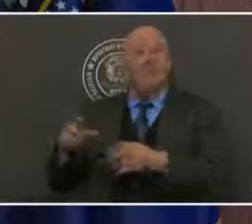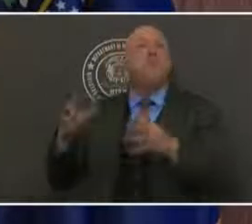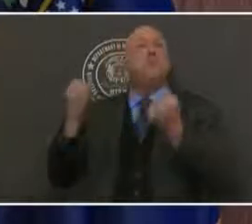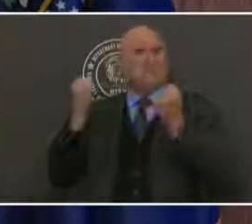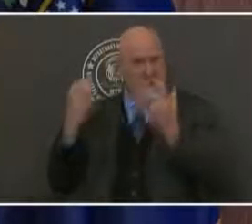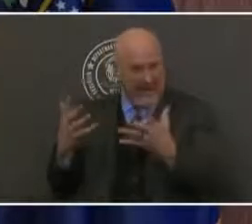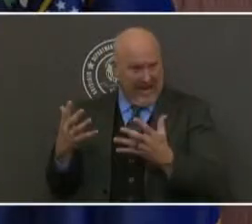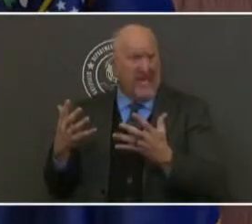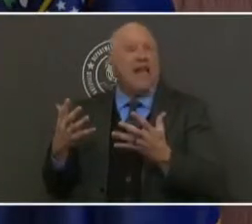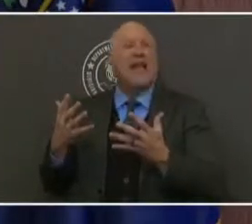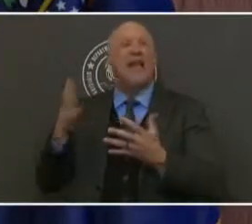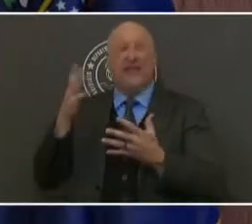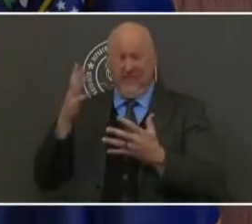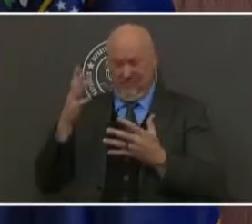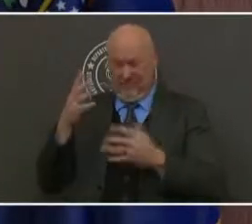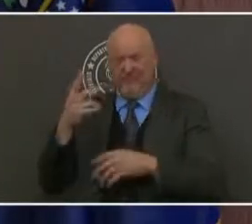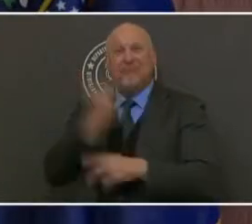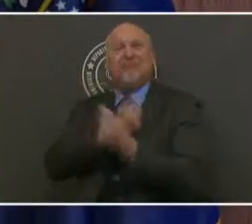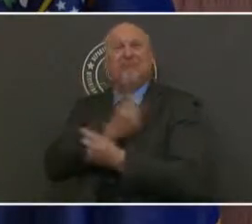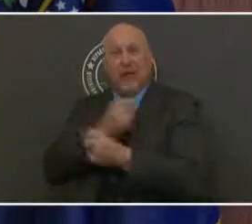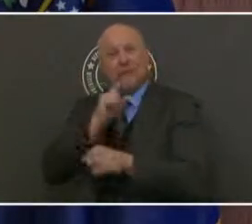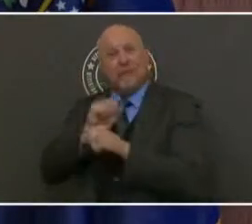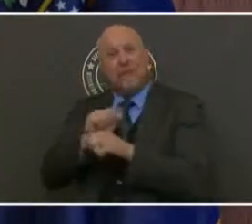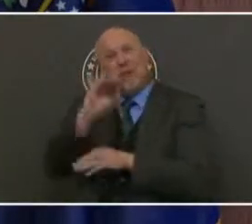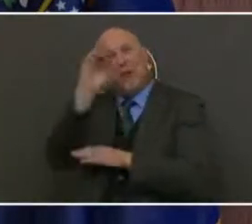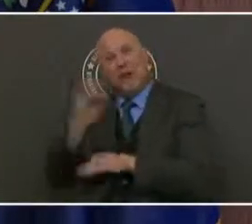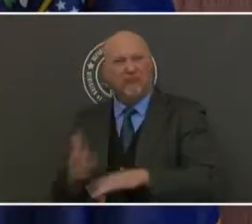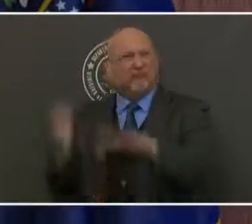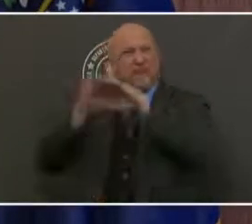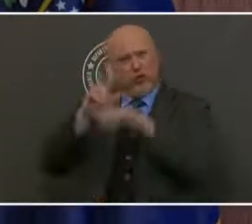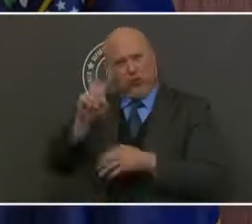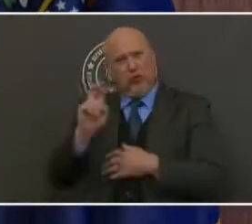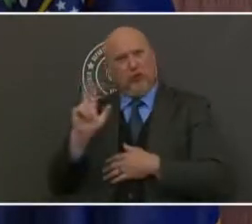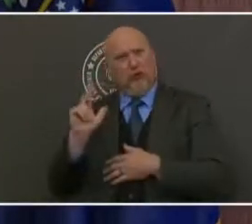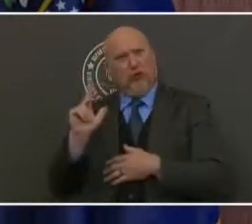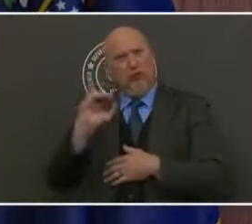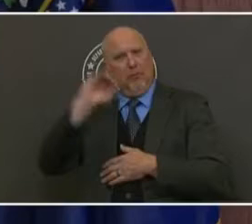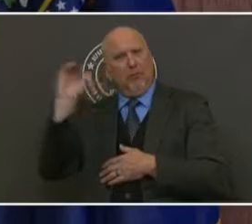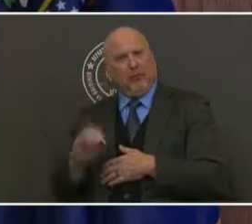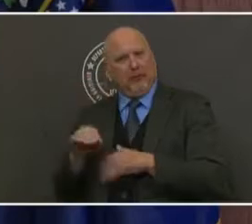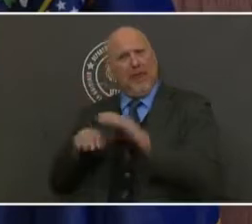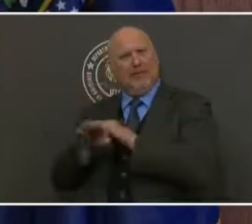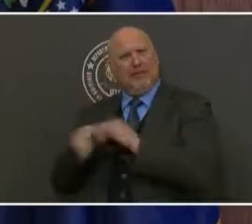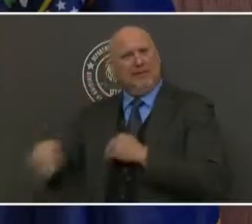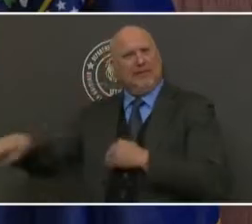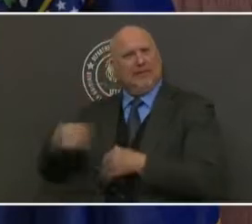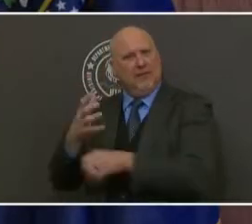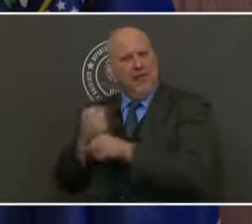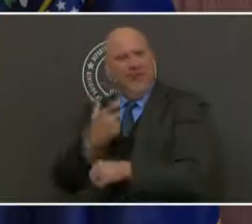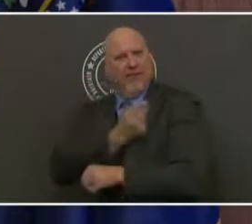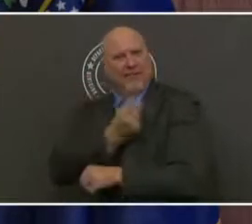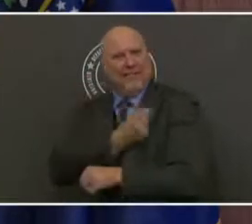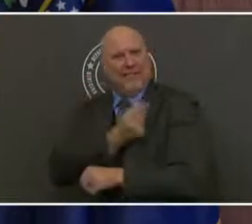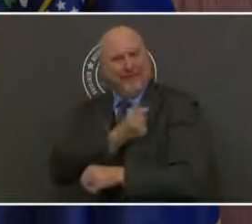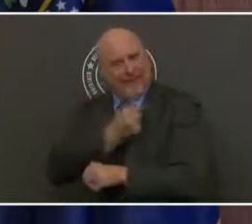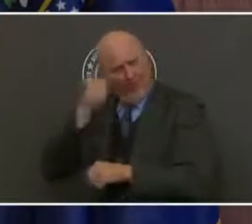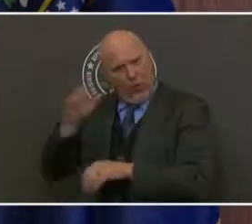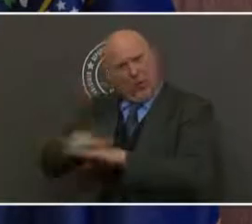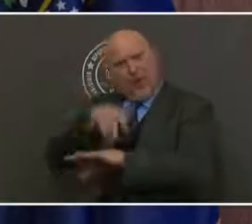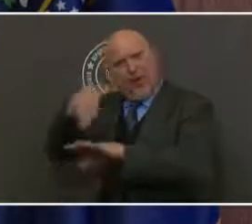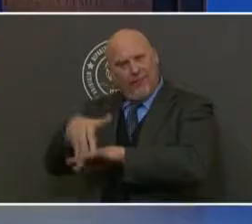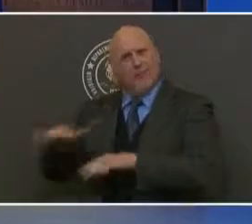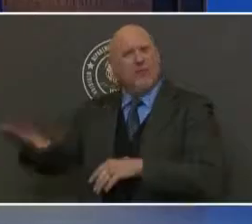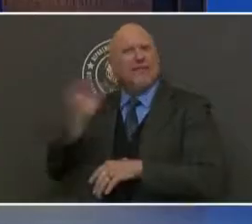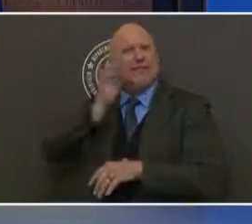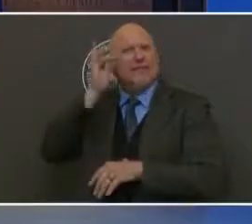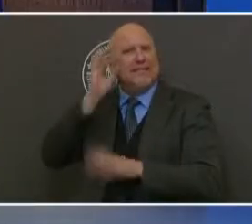similar to the white and Caucasian population. But here are the other numbers now that I want to share. The Asian